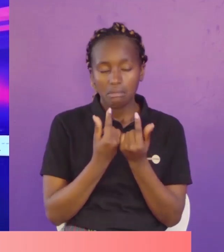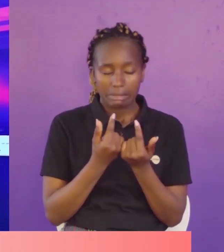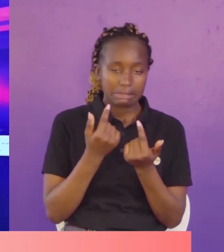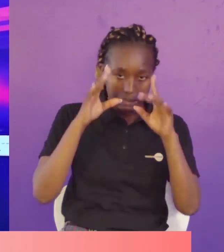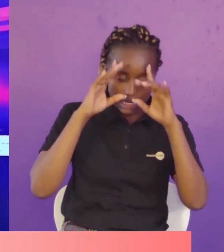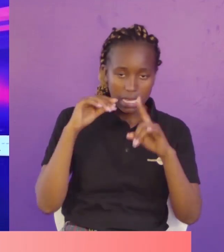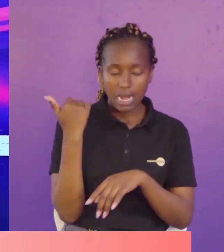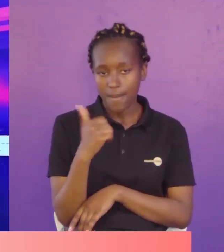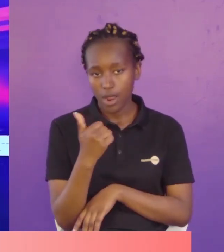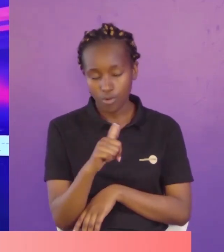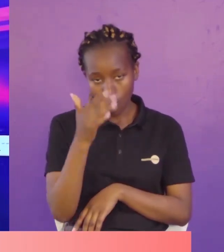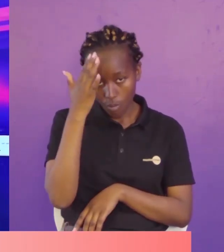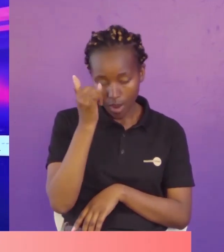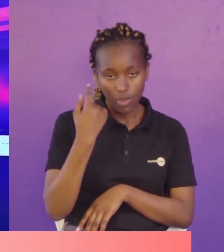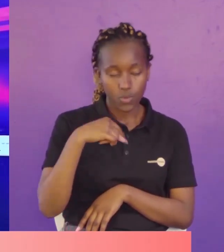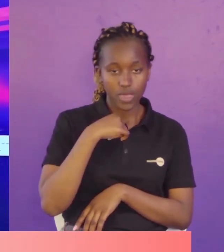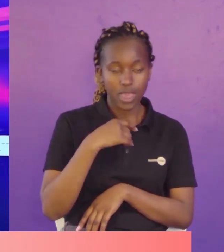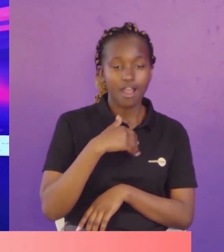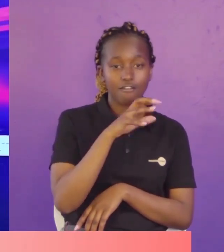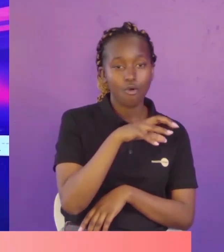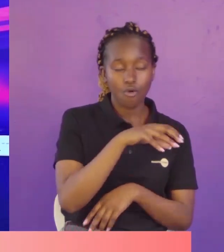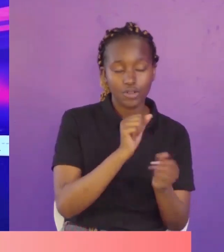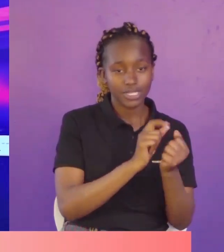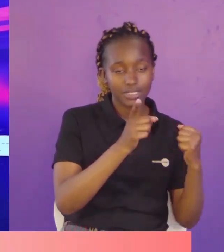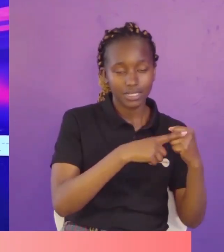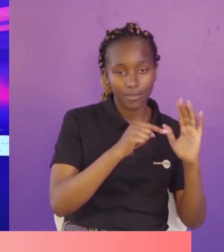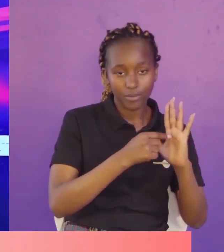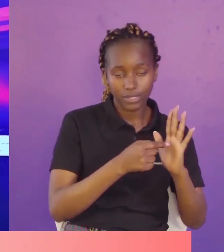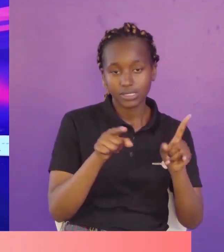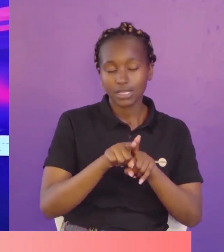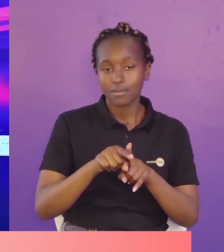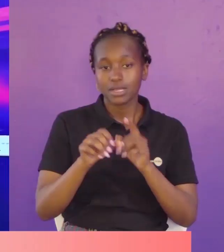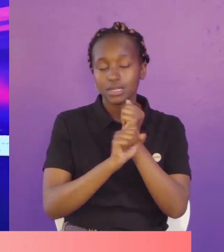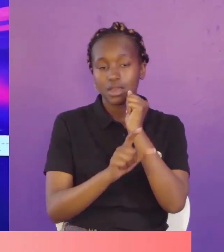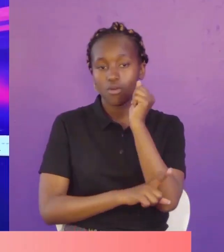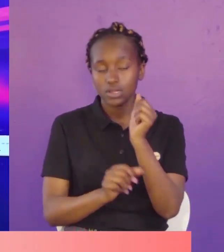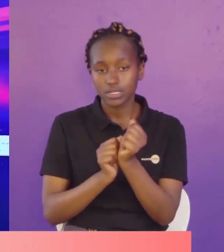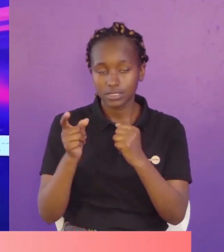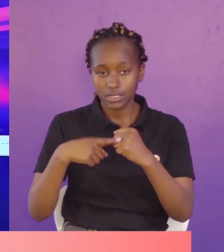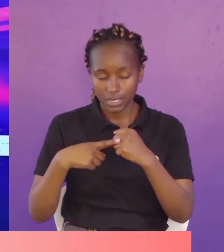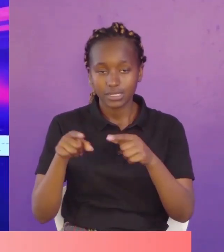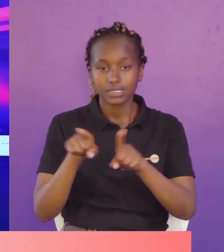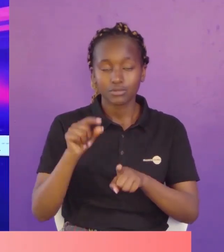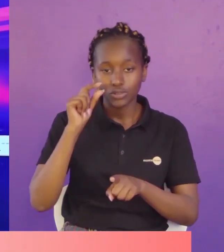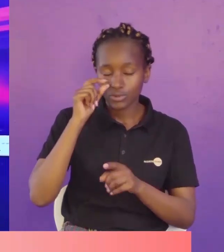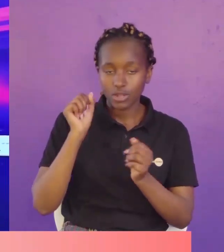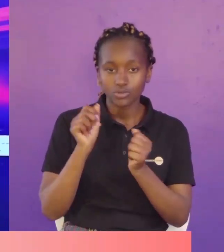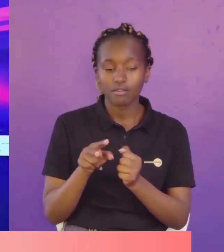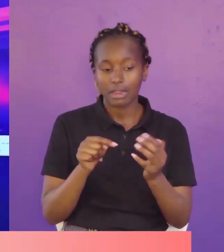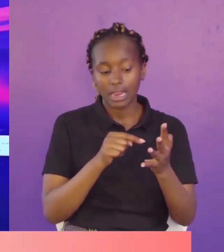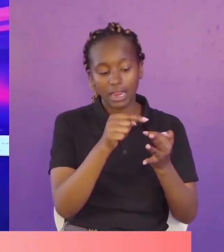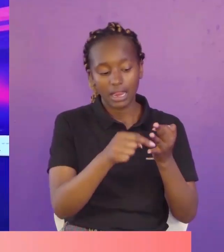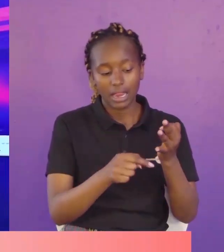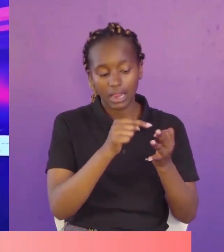undecided because we have DR Congo, 16. We have Senegal, 15. Then we have Sudan, 12. So,